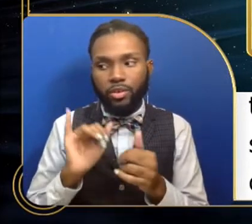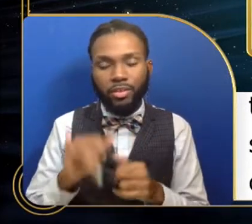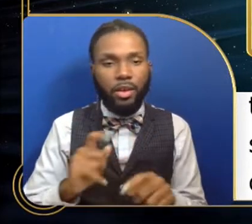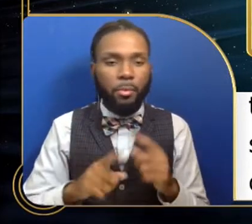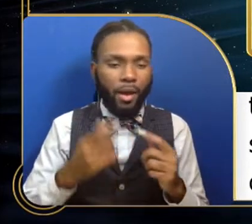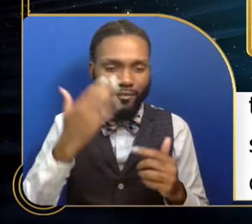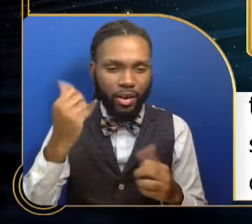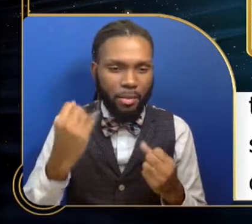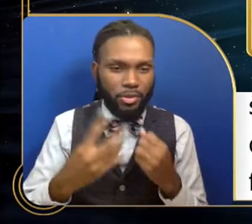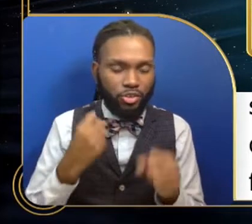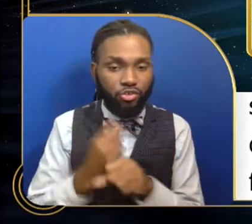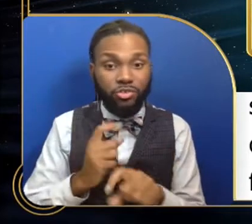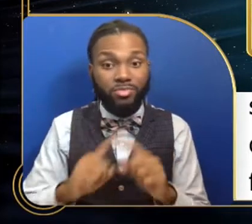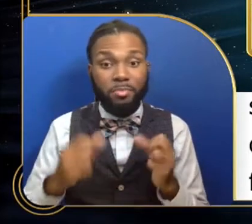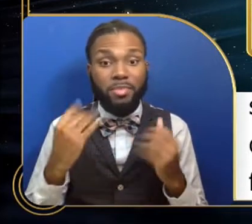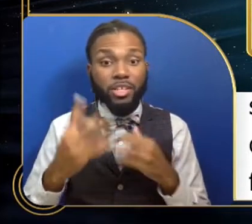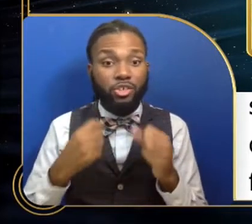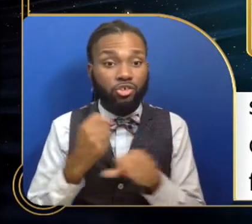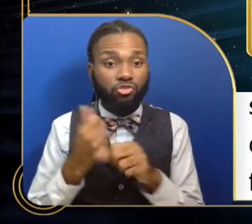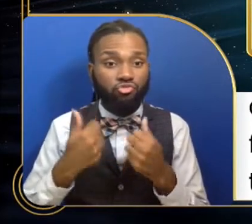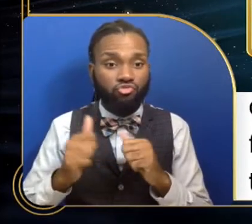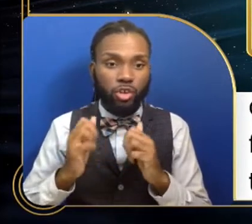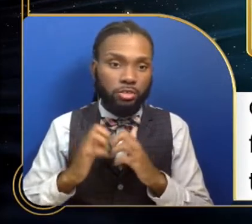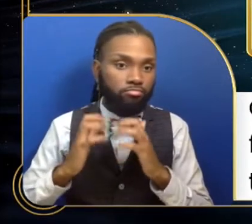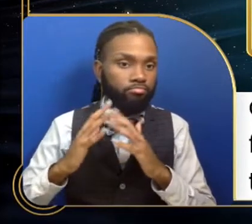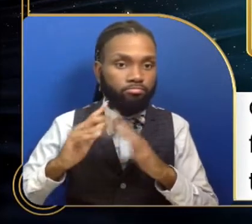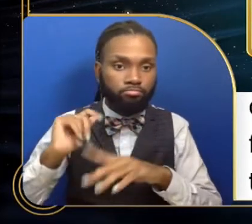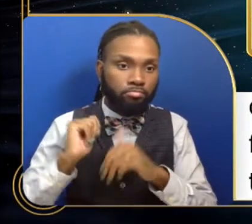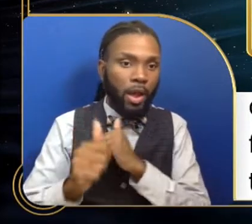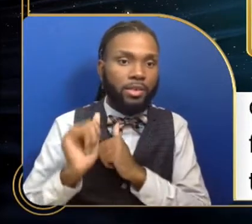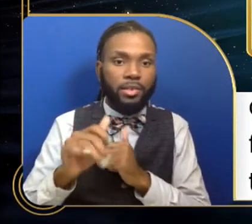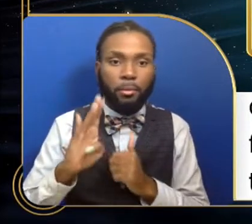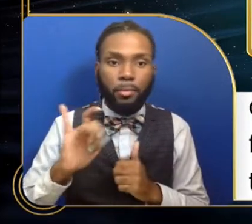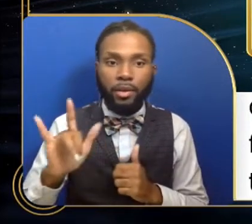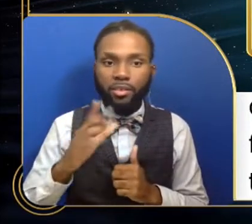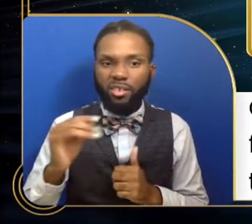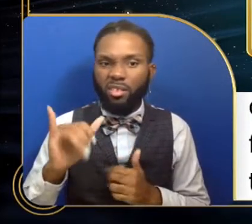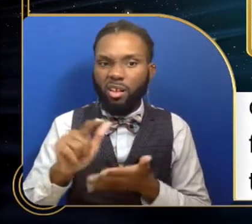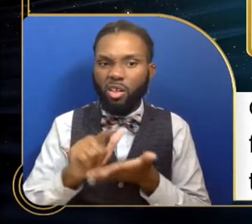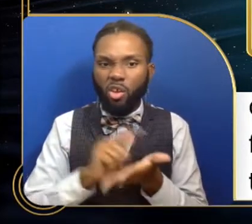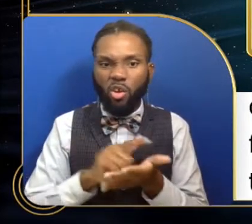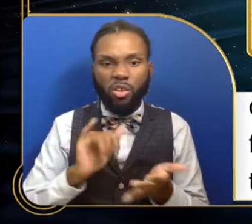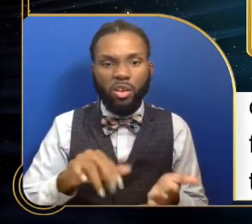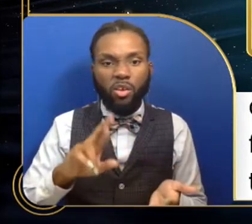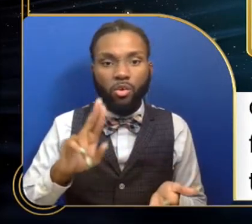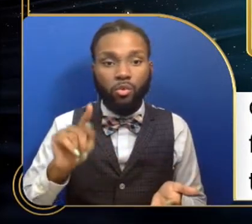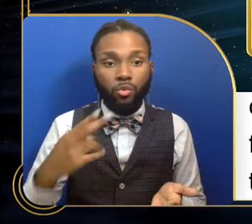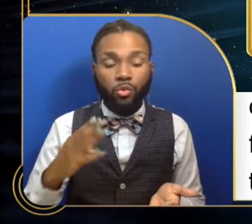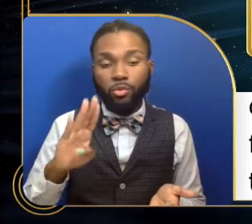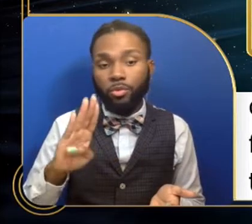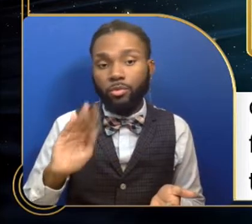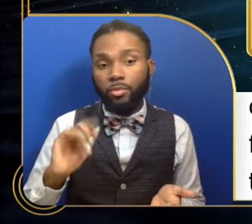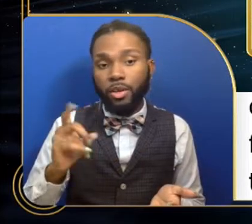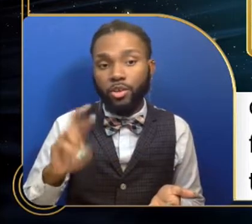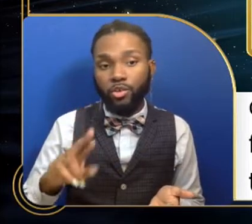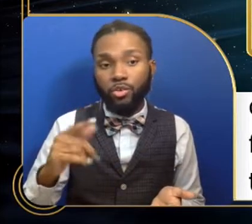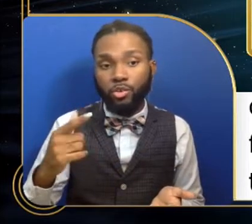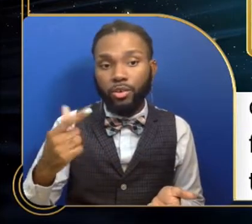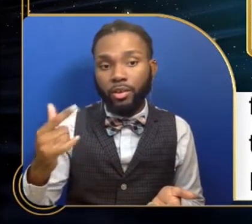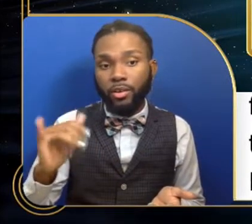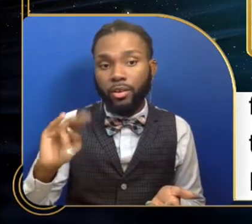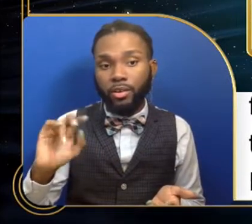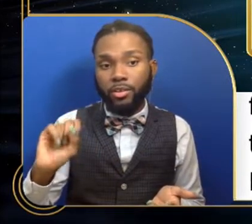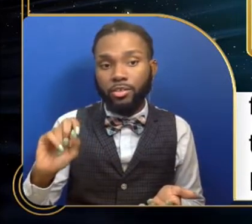many years of trying to implement that bill and that law that Ruth Bader Ginsburg set into motion. And I just want